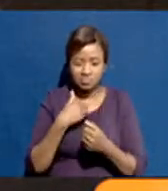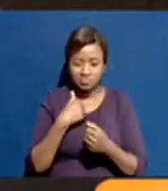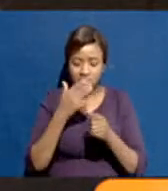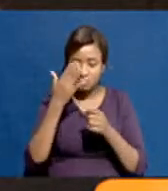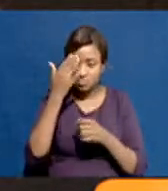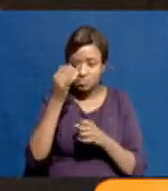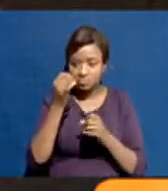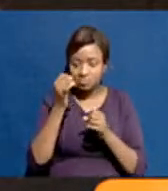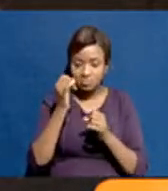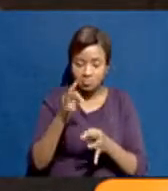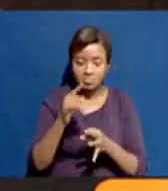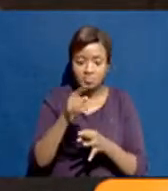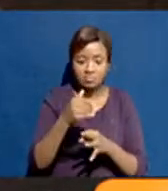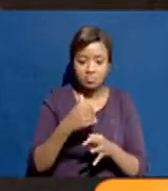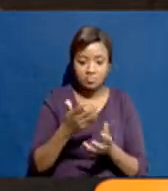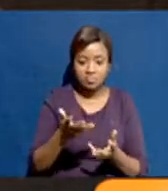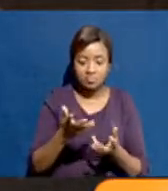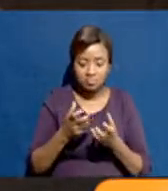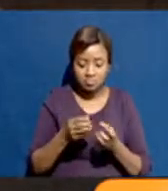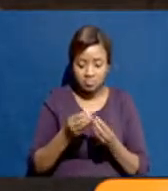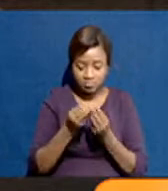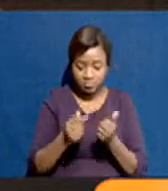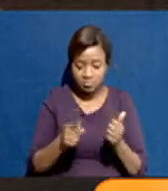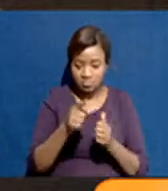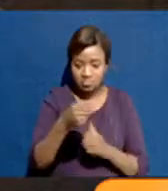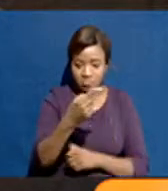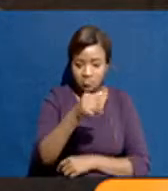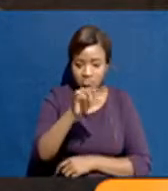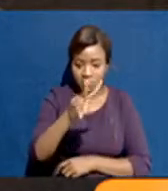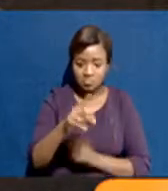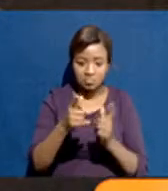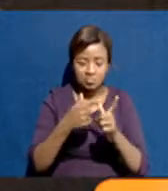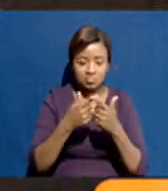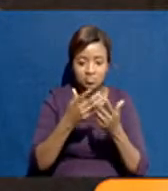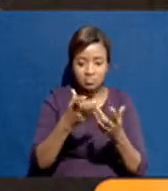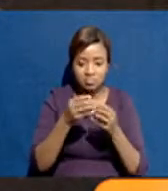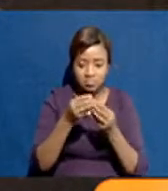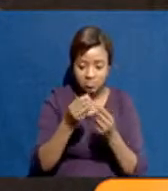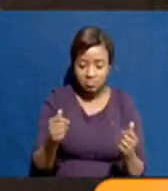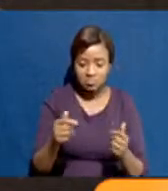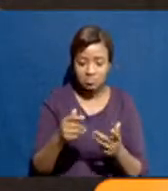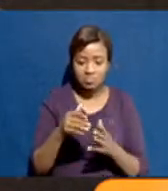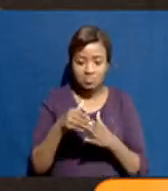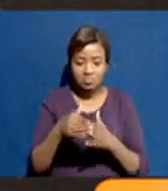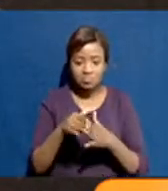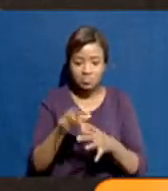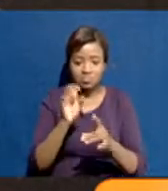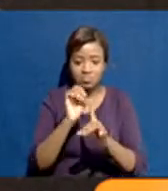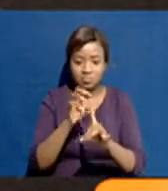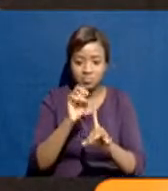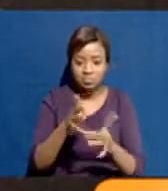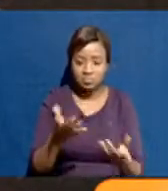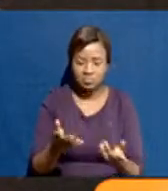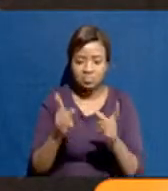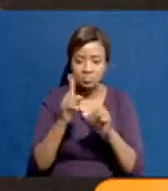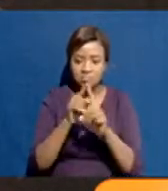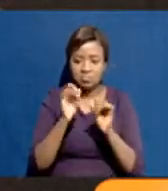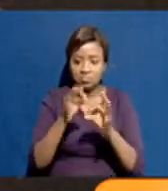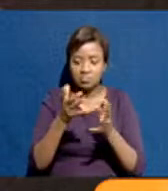have to deal with HIV, you need to deal with the sexual exposure for the child. If you have to deal with